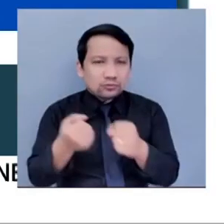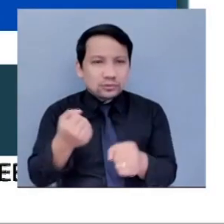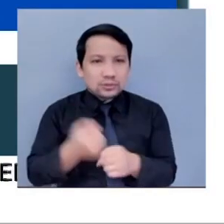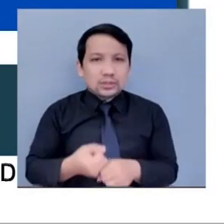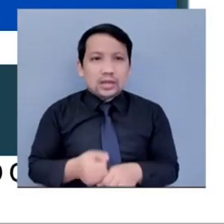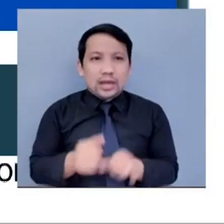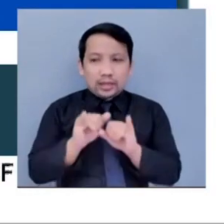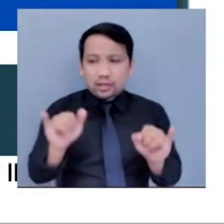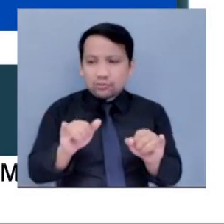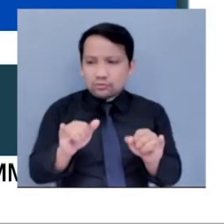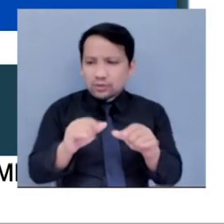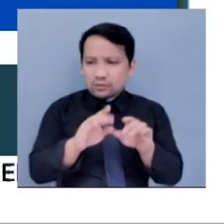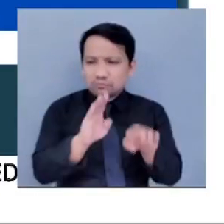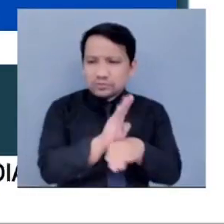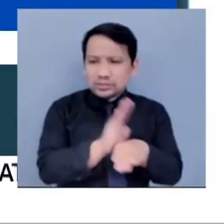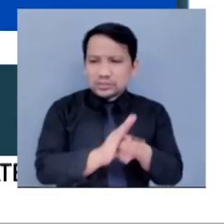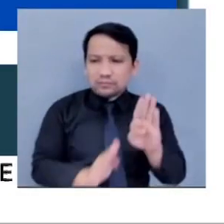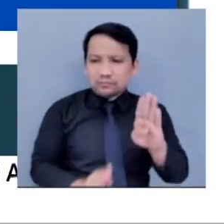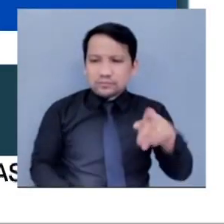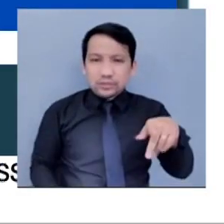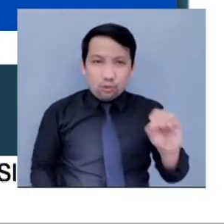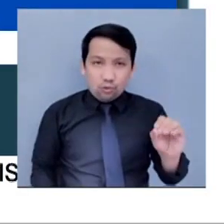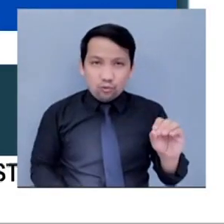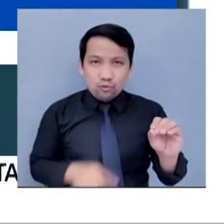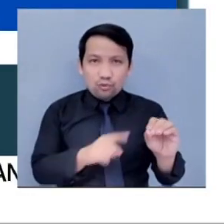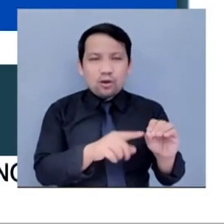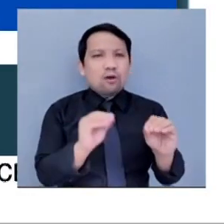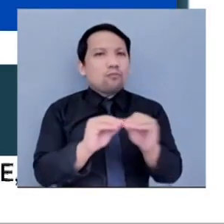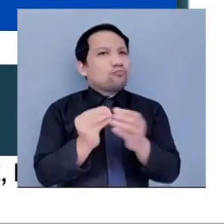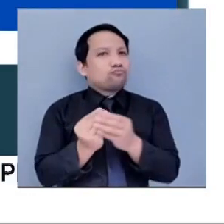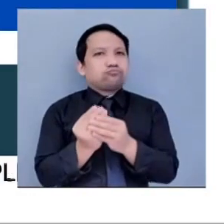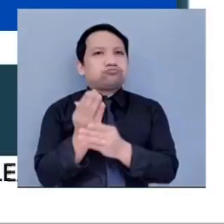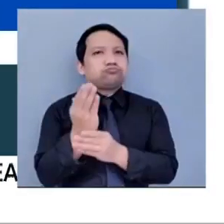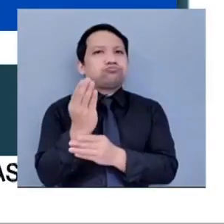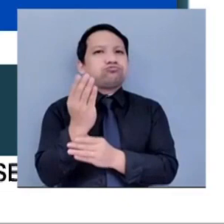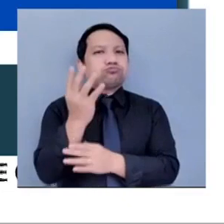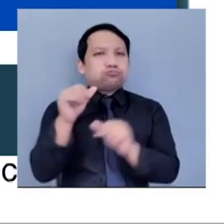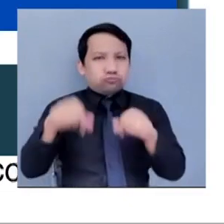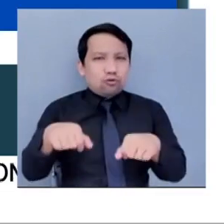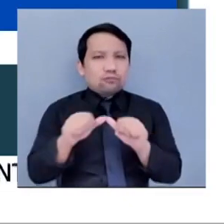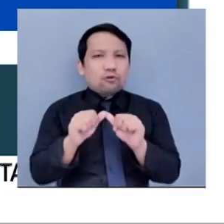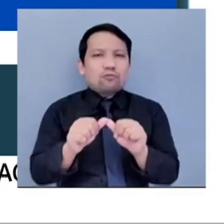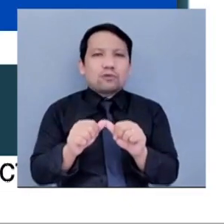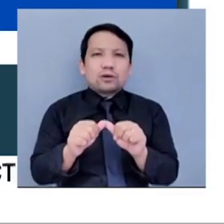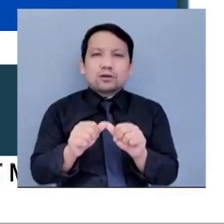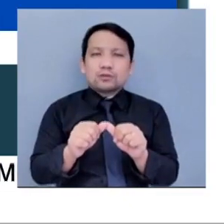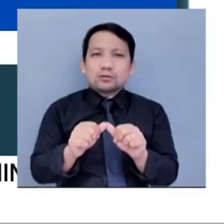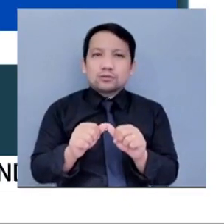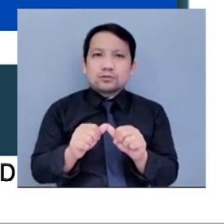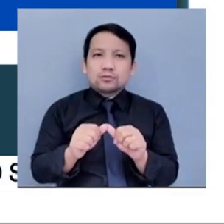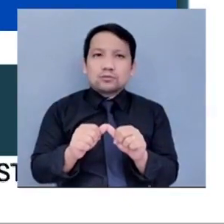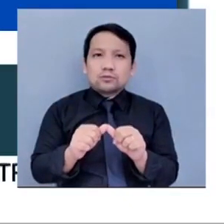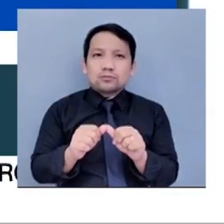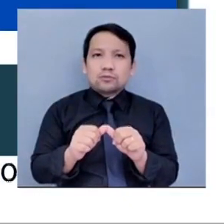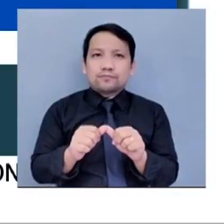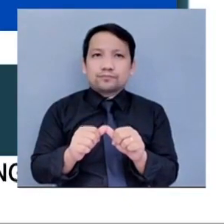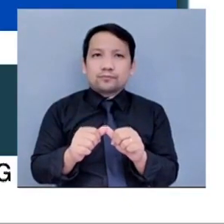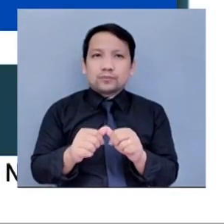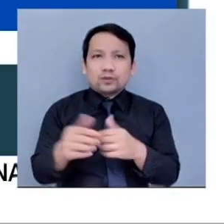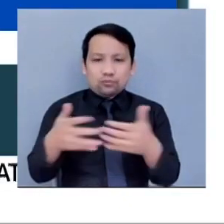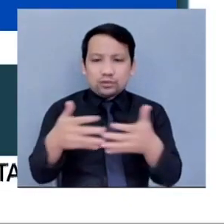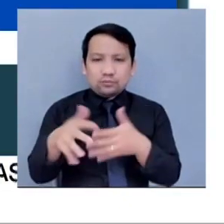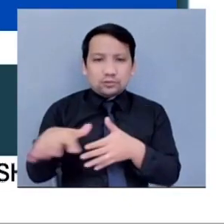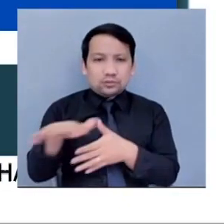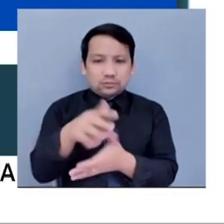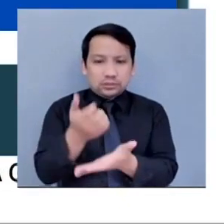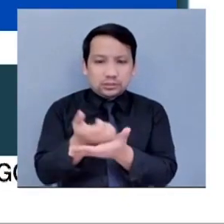also, it has grown tremendously over the years. And it's kind of contrarian in the sense that whenever there are economic